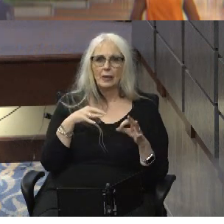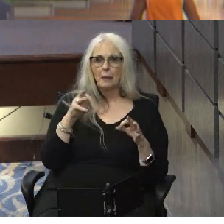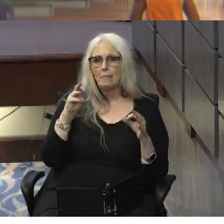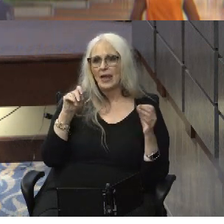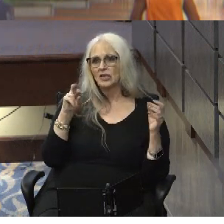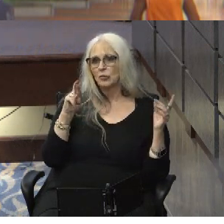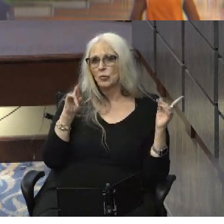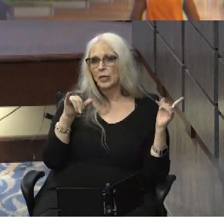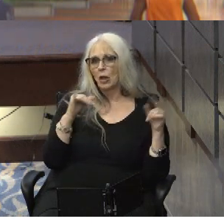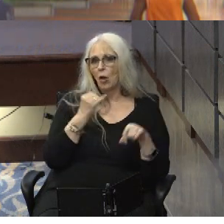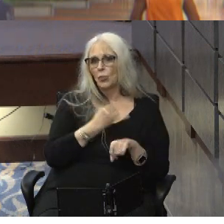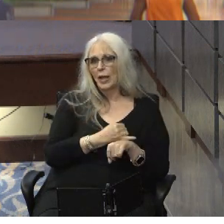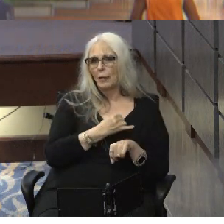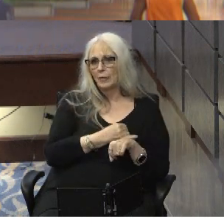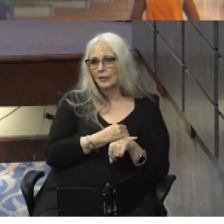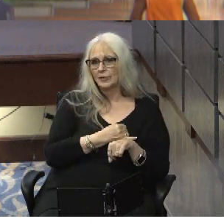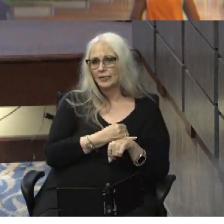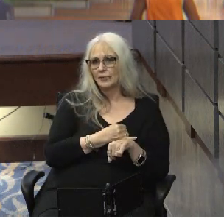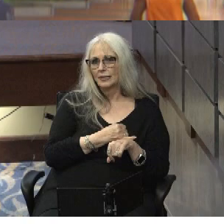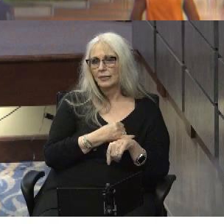campus.